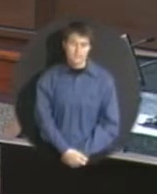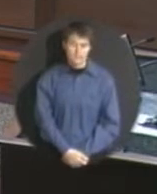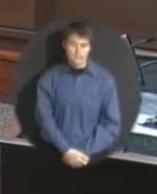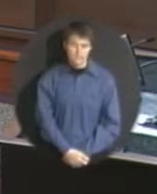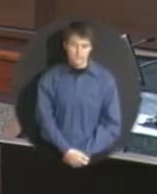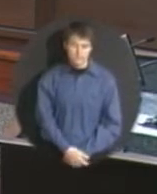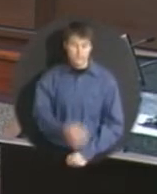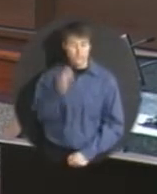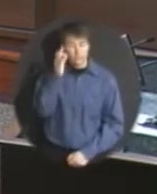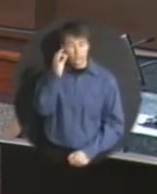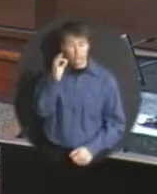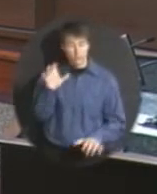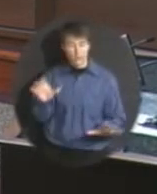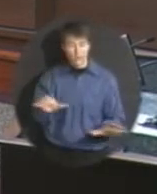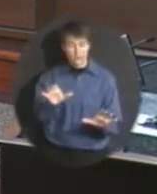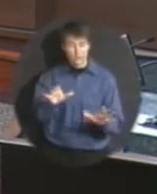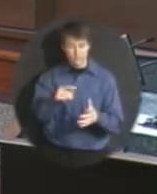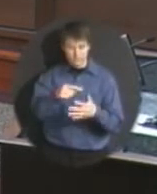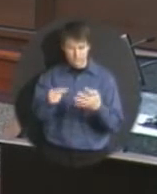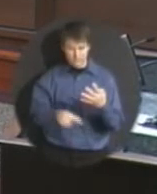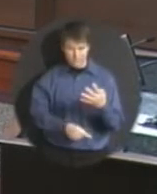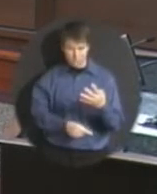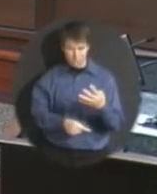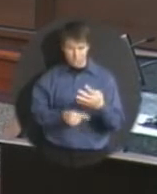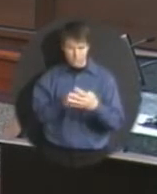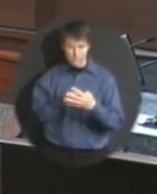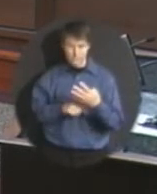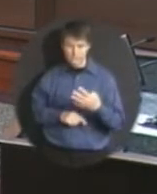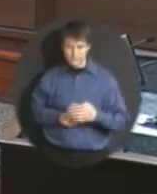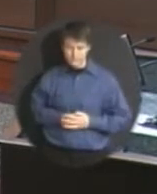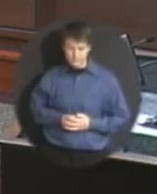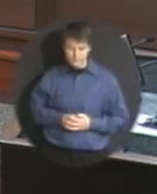Our future action items, we have 4.